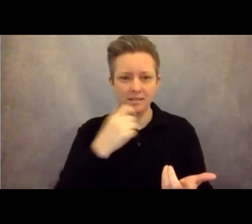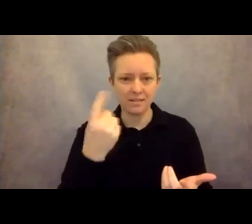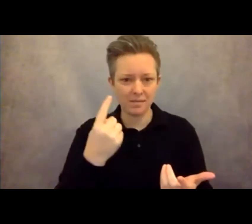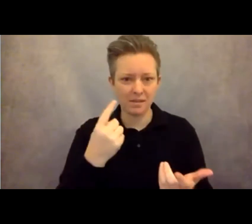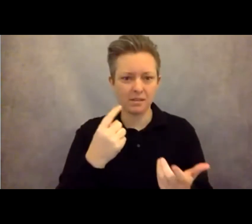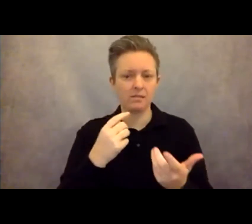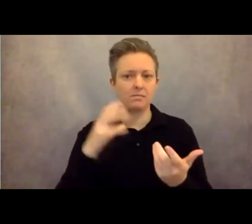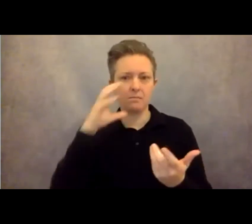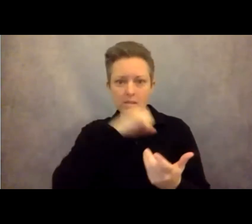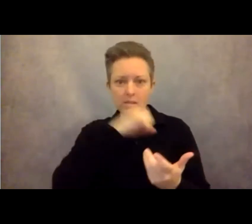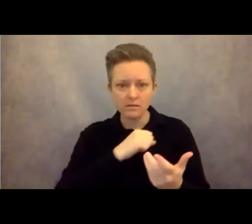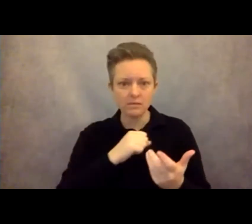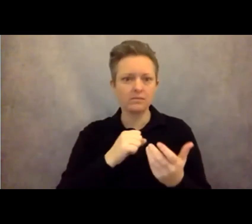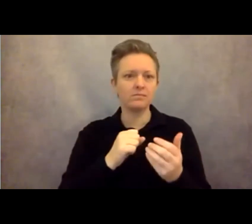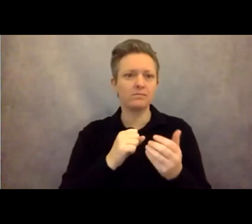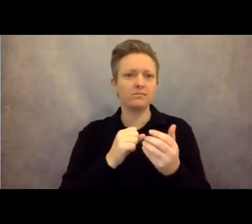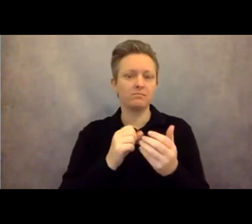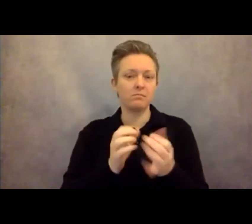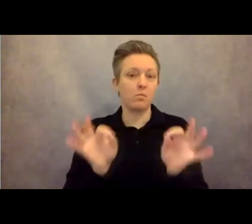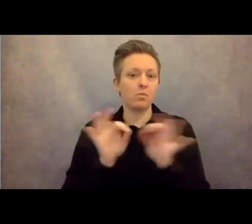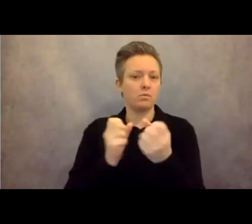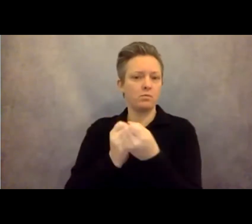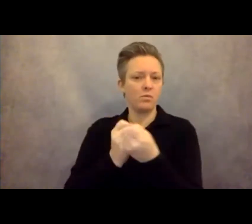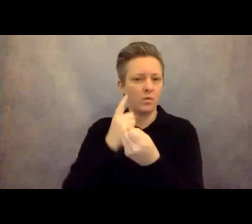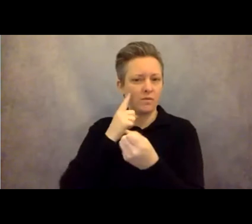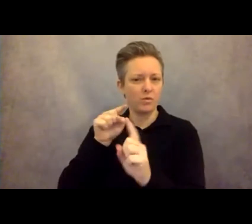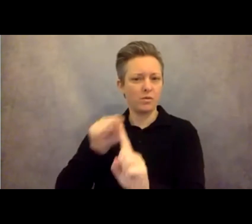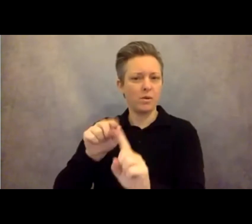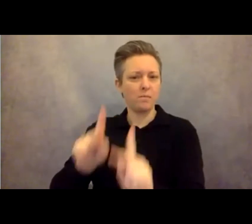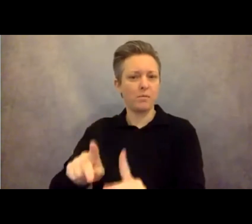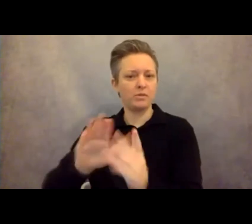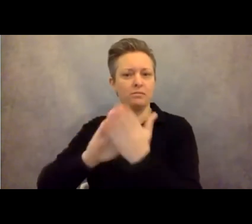And then I have one last question.